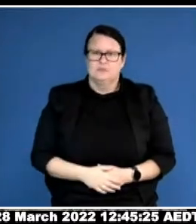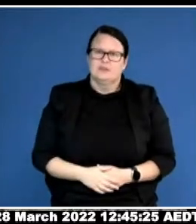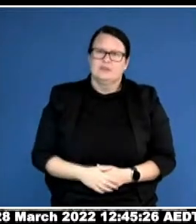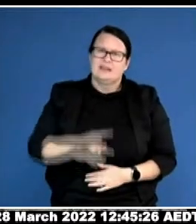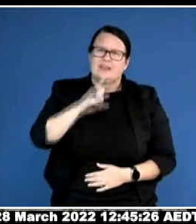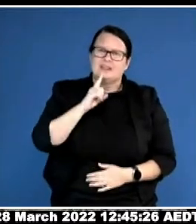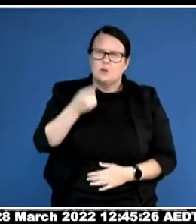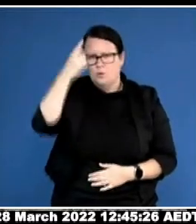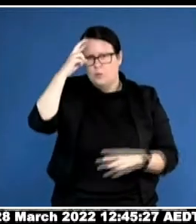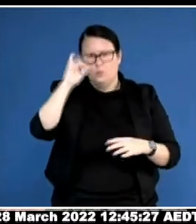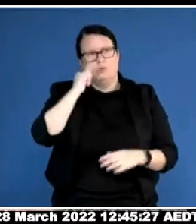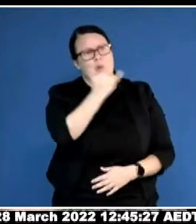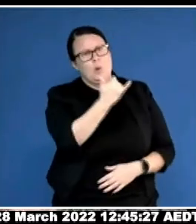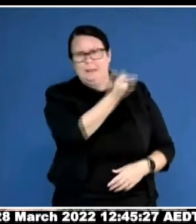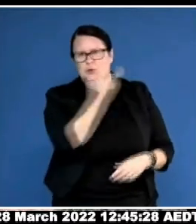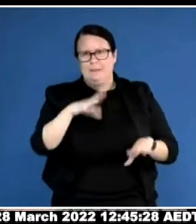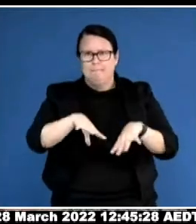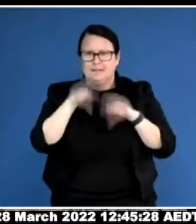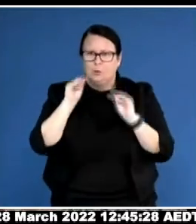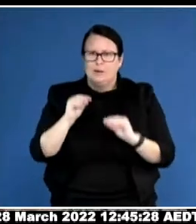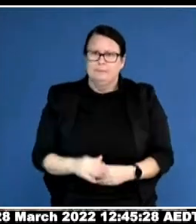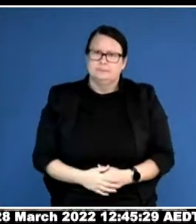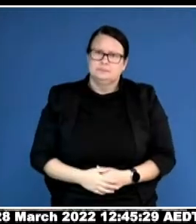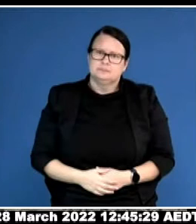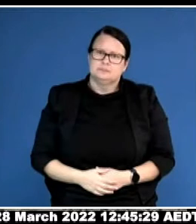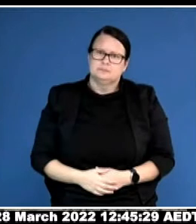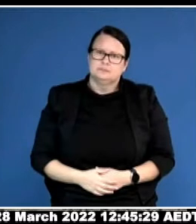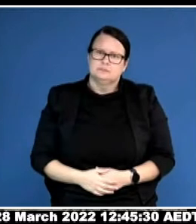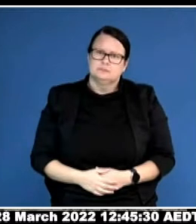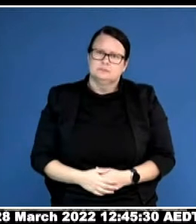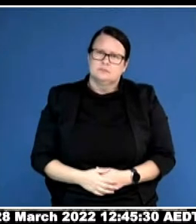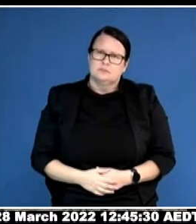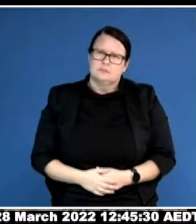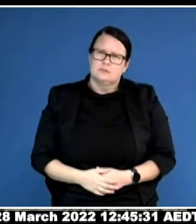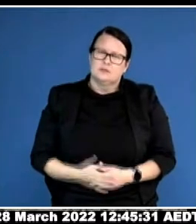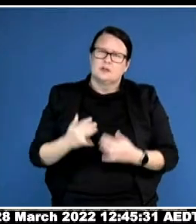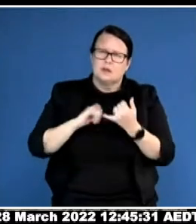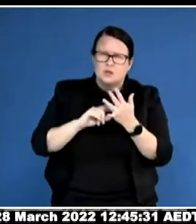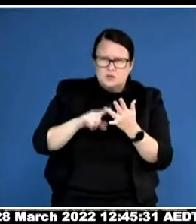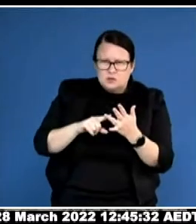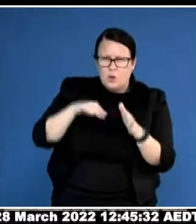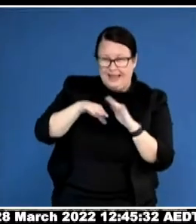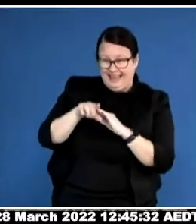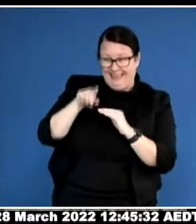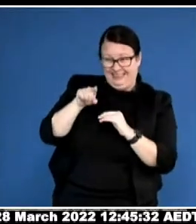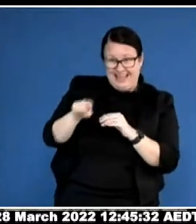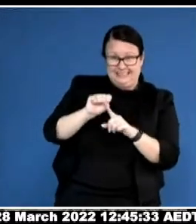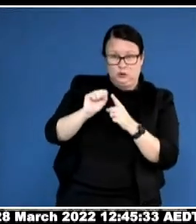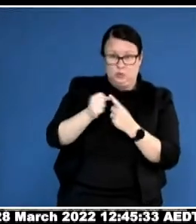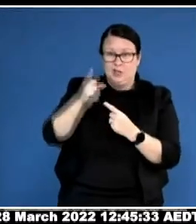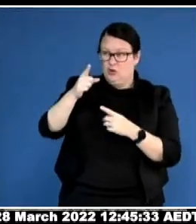him to pick you up. So, Ms. Lee, in these moments, you're in this acute